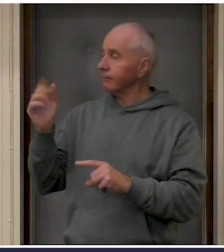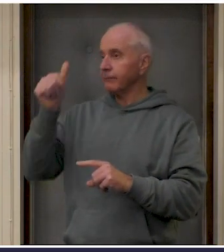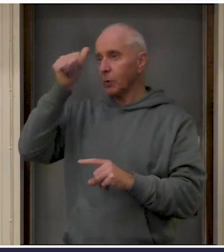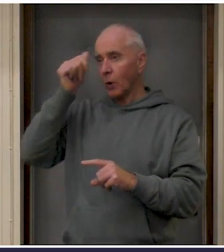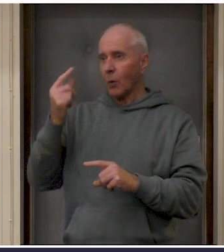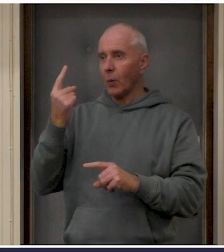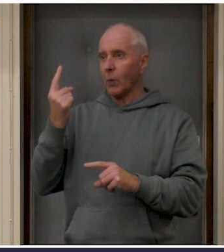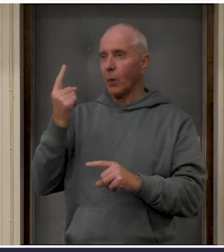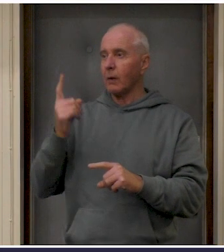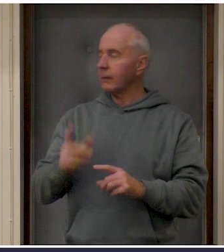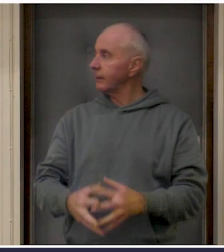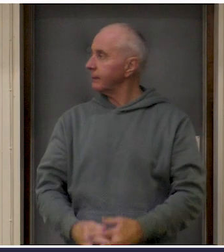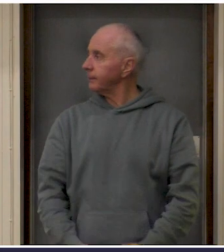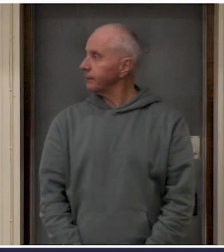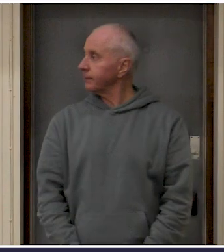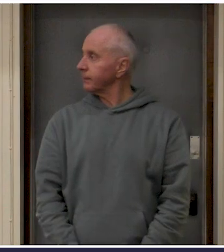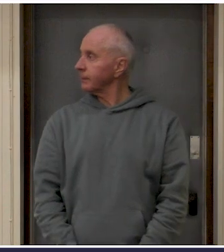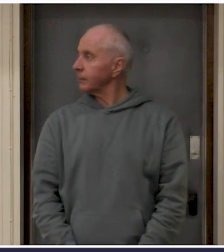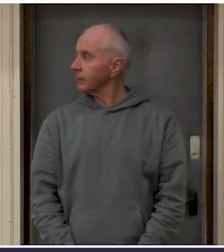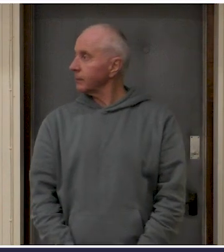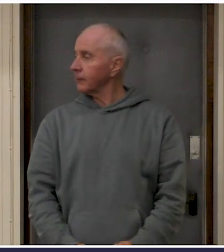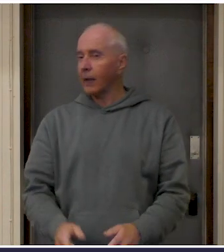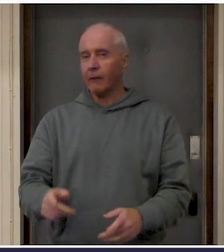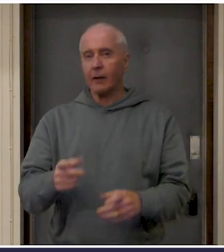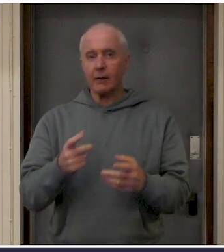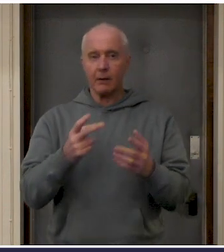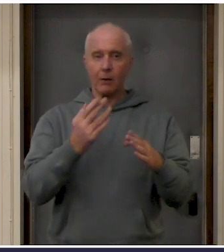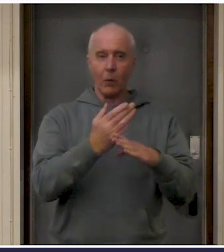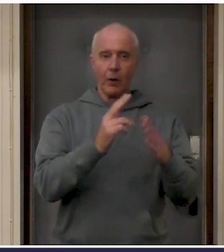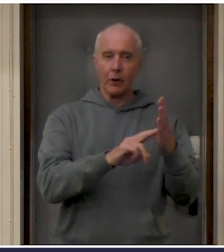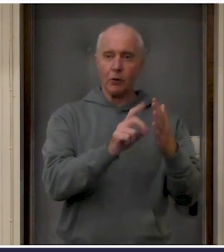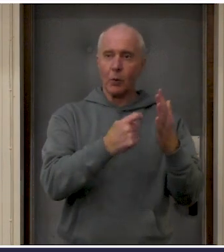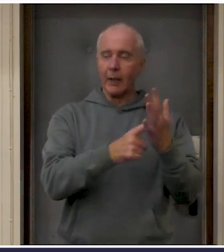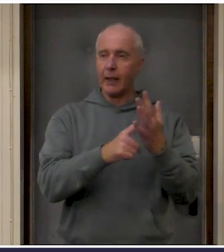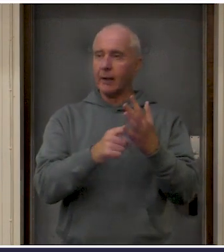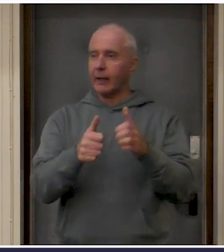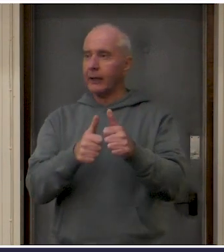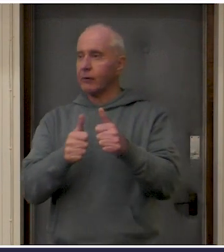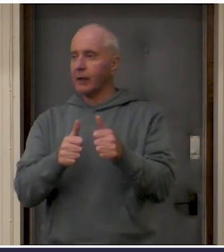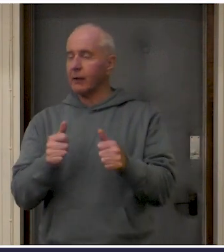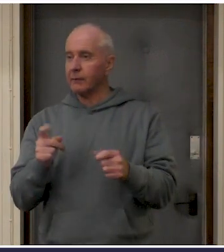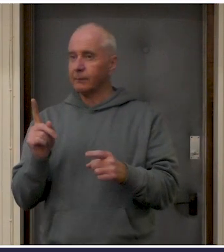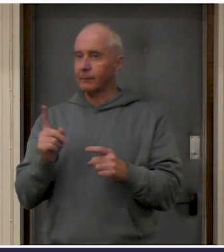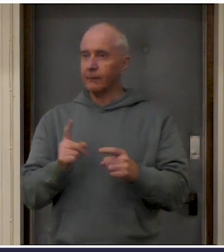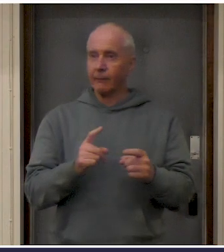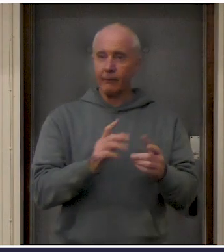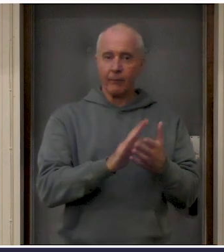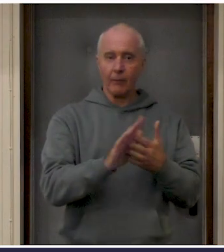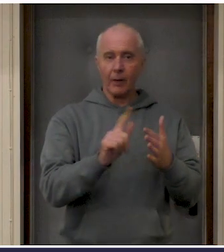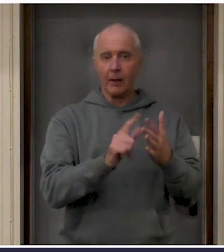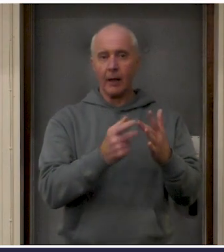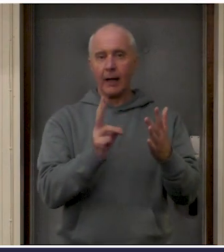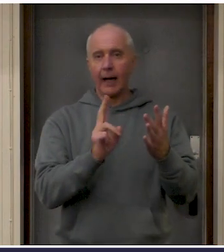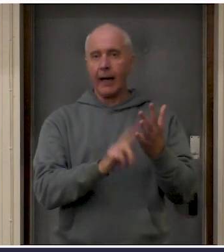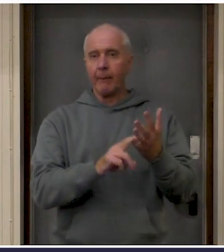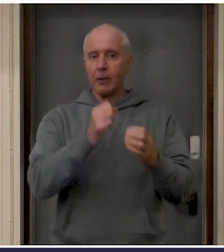that is? Because I think it marks you out. If anyone's worked in the nuclear industry, you're probably quite familiar. It's Hyman G. Rickover.